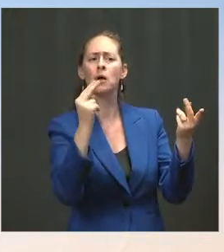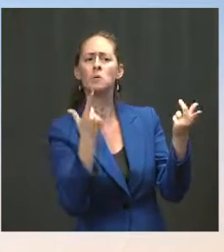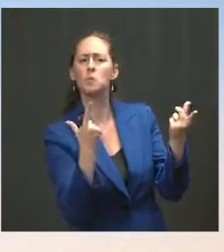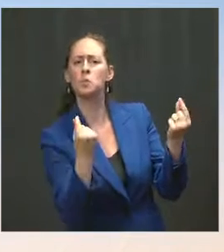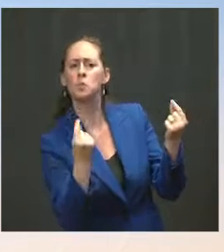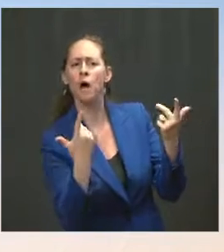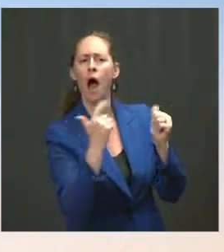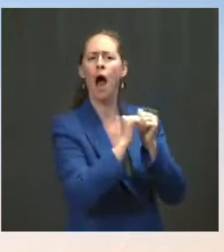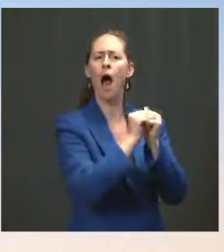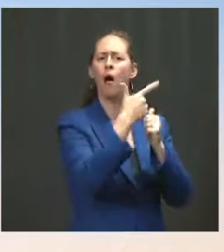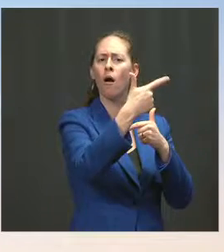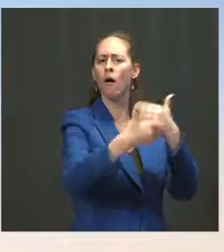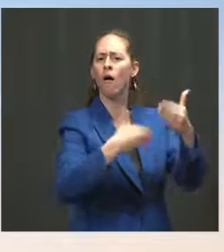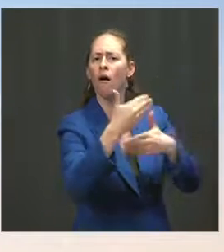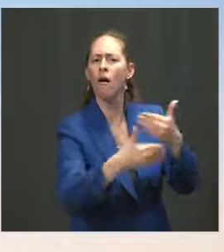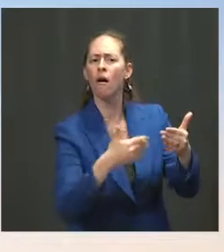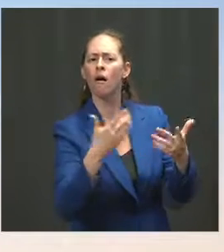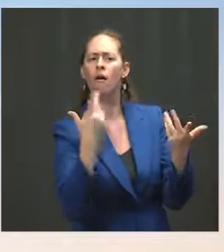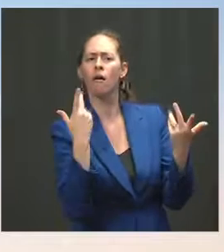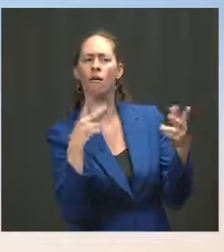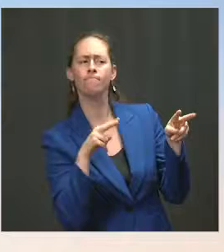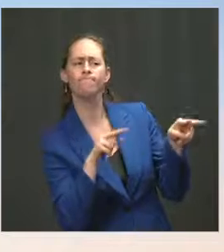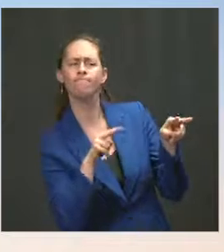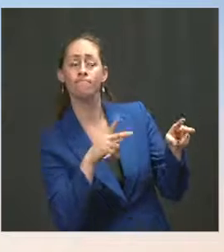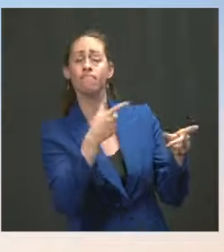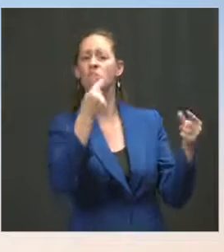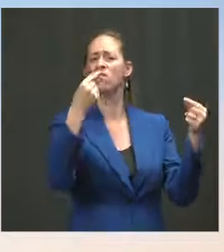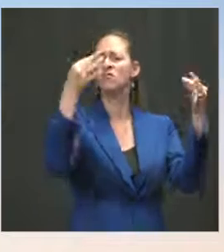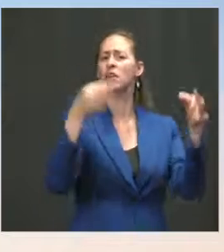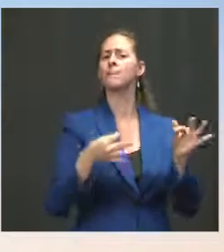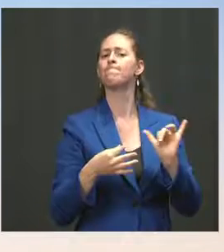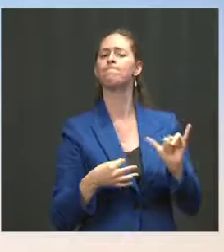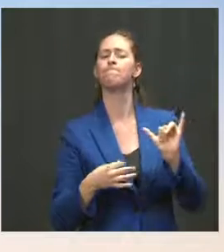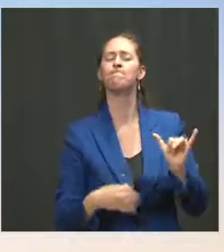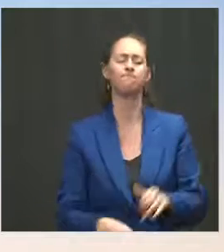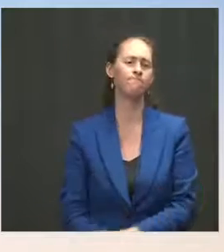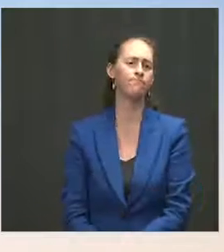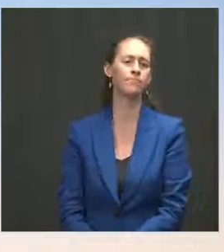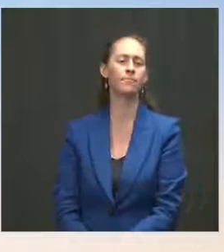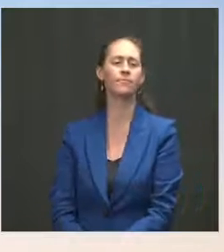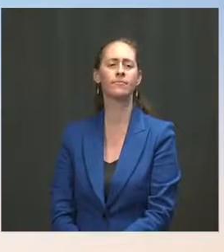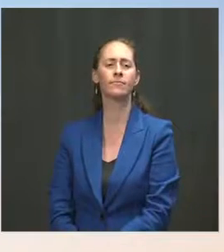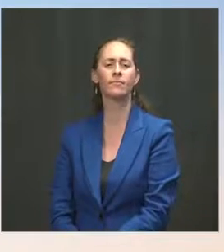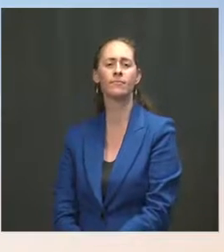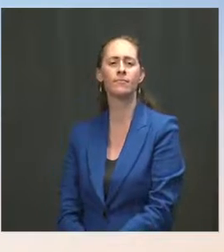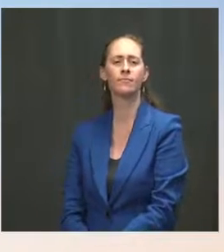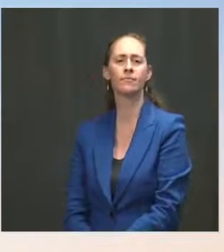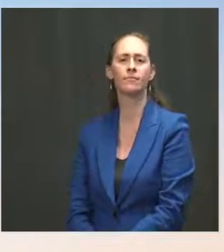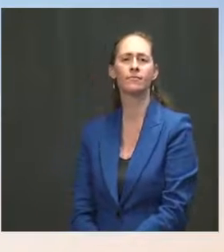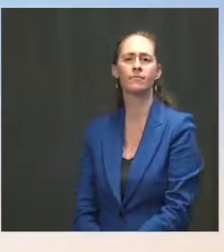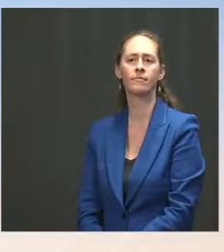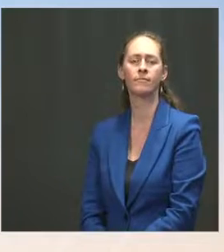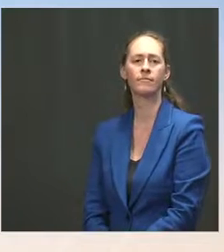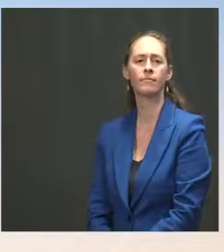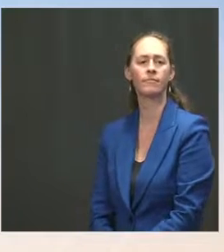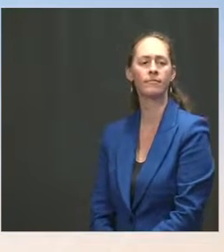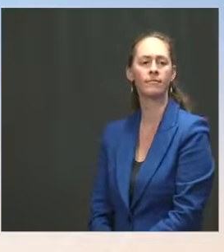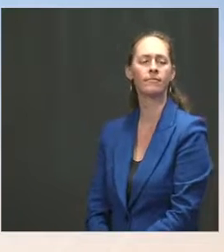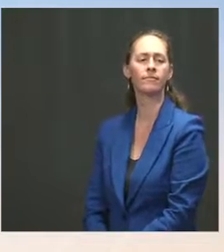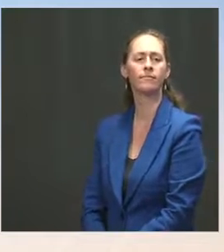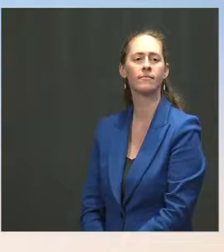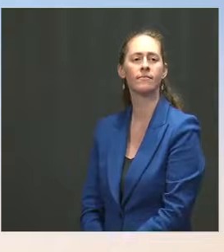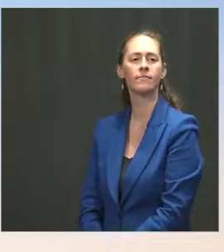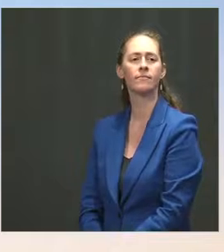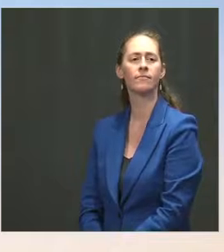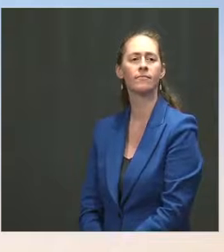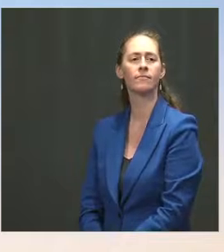take steps should they choose. Are you aware of any safeguards for American materiel that may fall into the Taliban hands as they continue to take over more